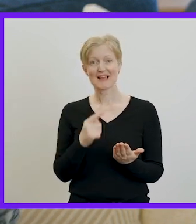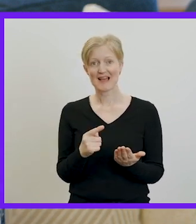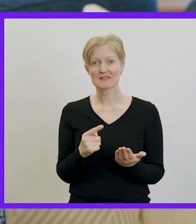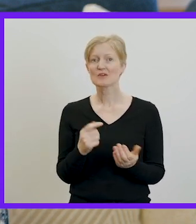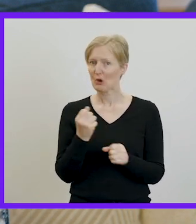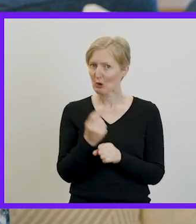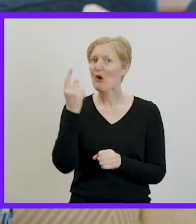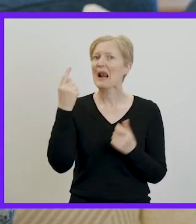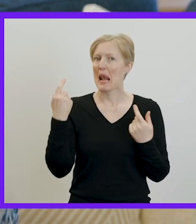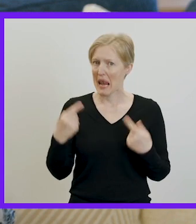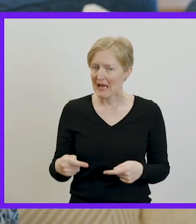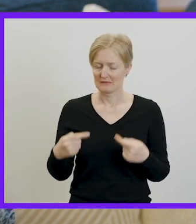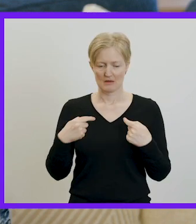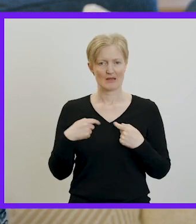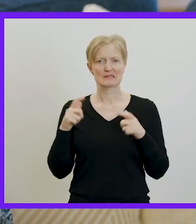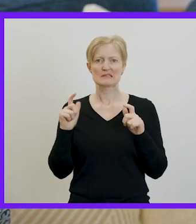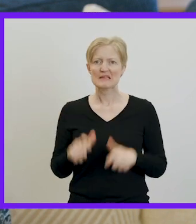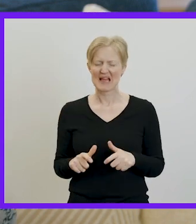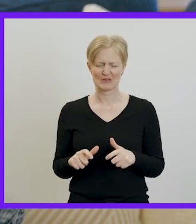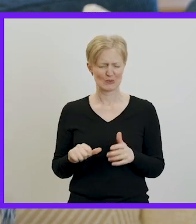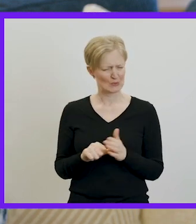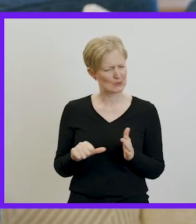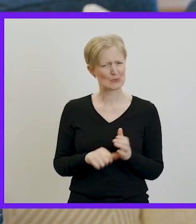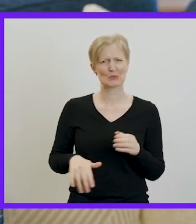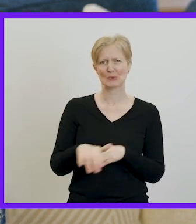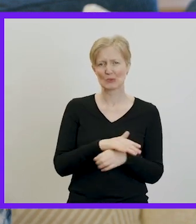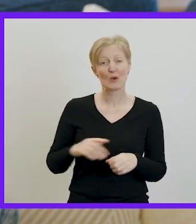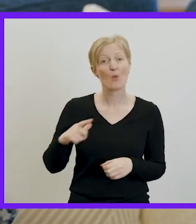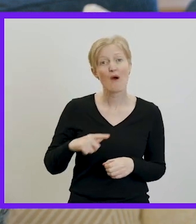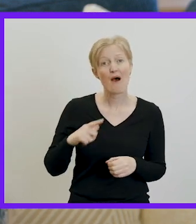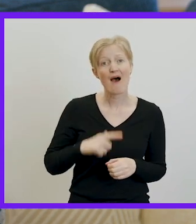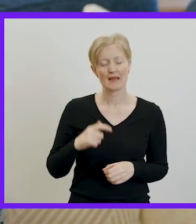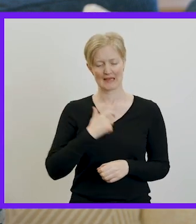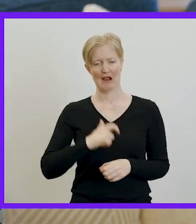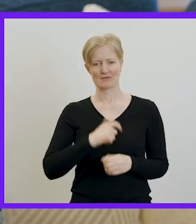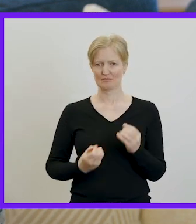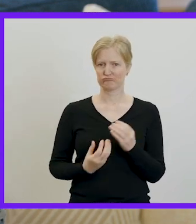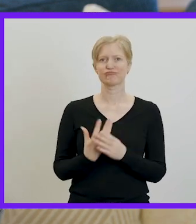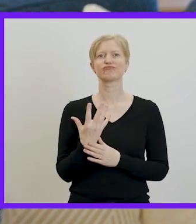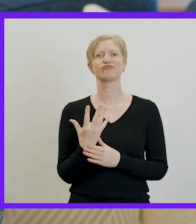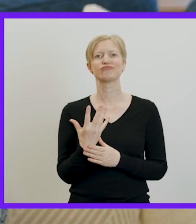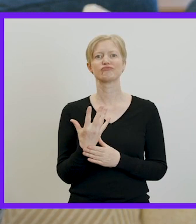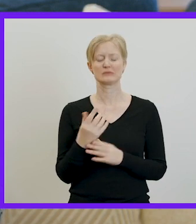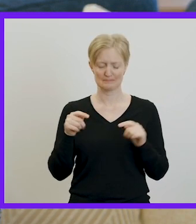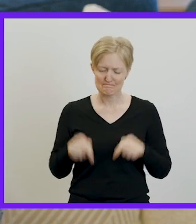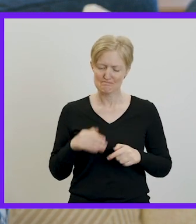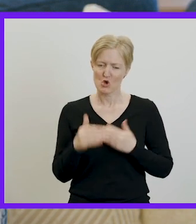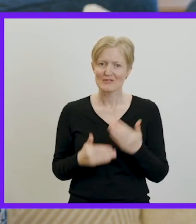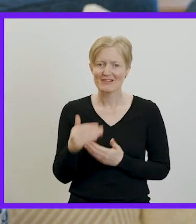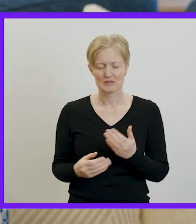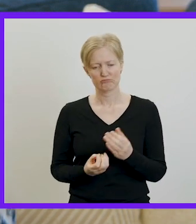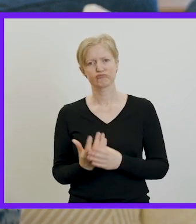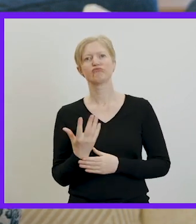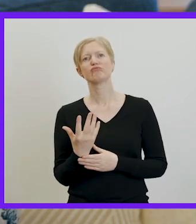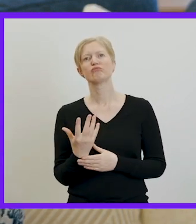will purposely allow us to stay in frustrating circumstances to build our character, to build our